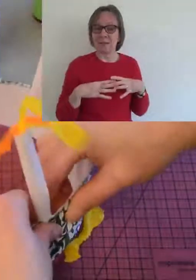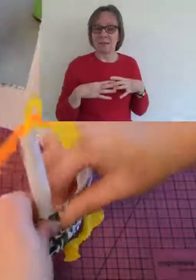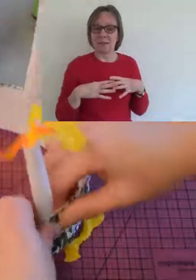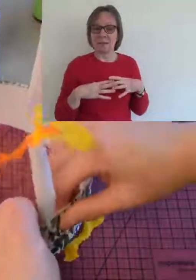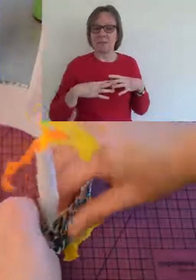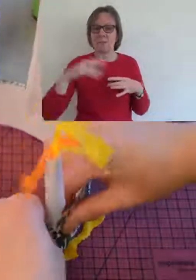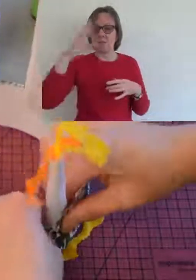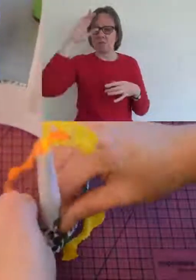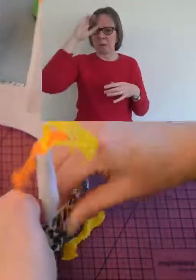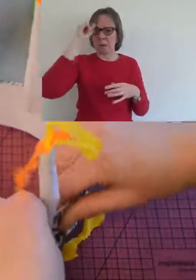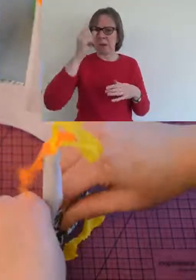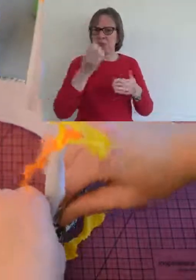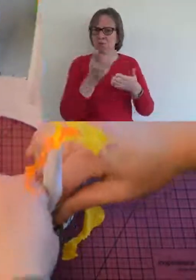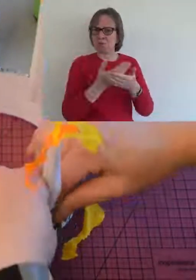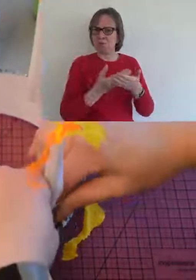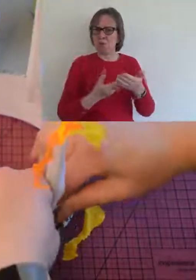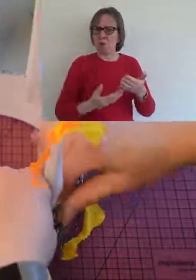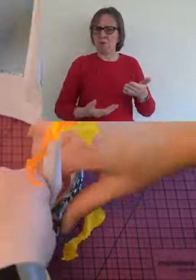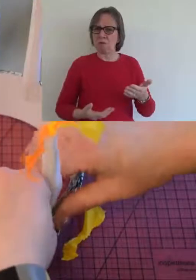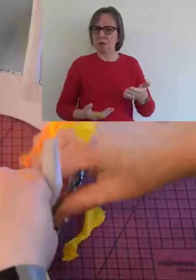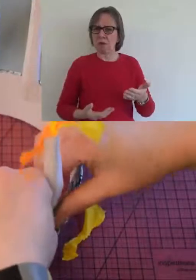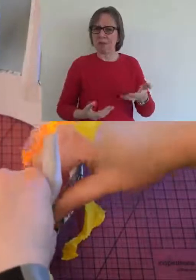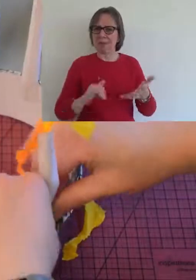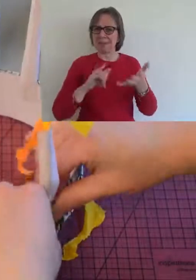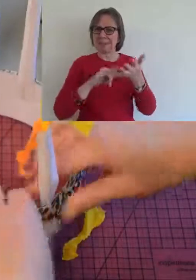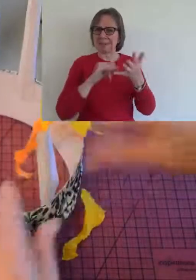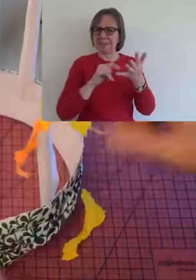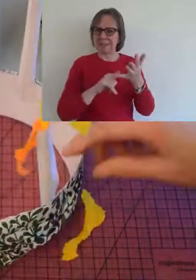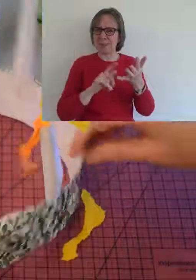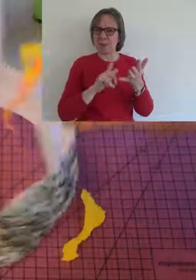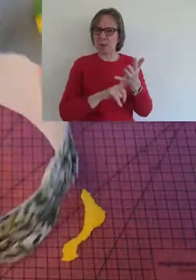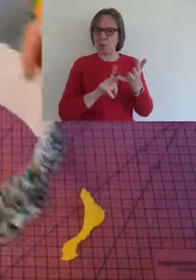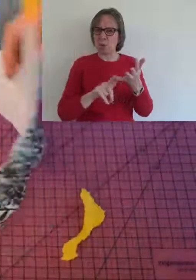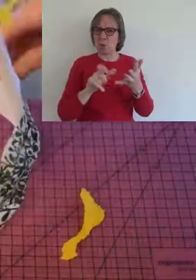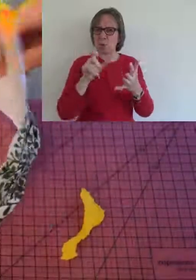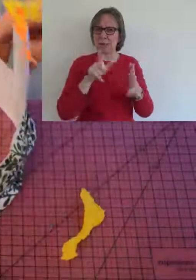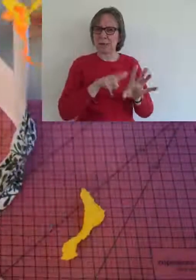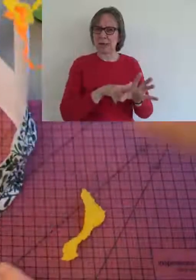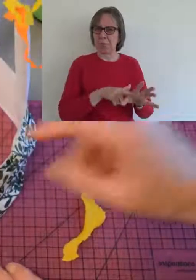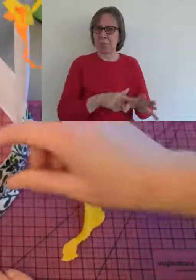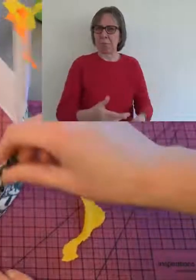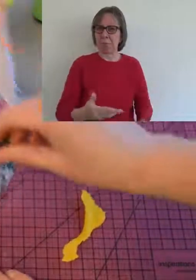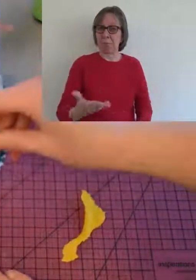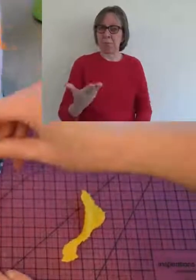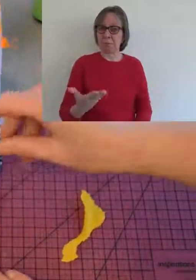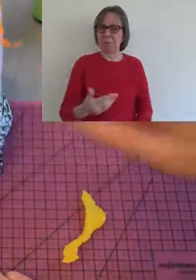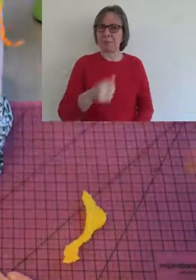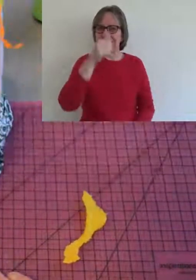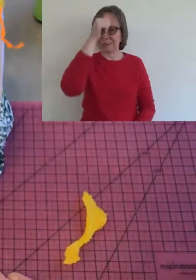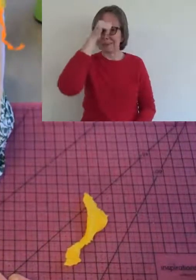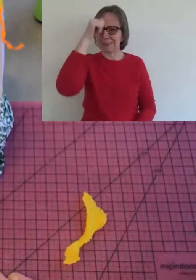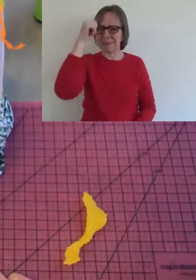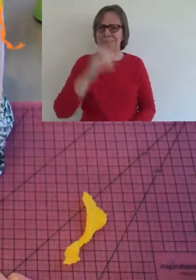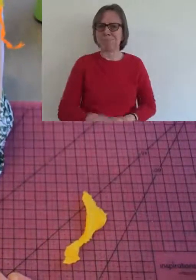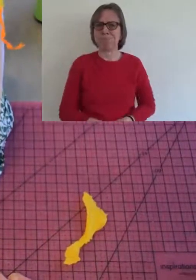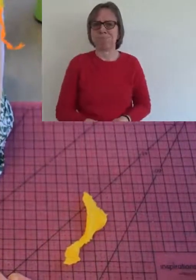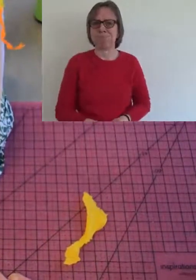And now I'm all ready to remember the stories about St. Lucy.